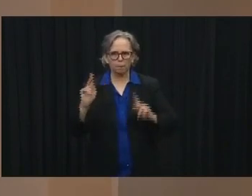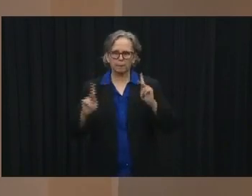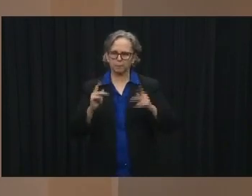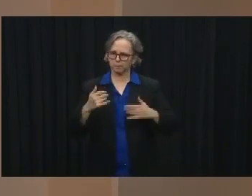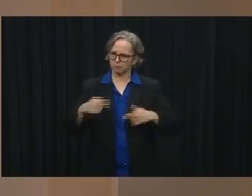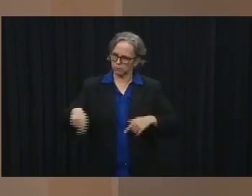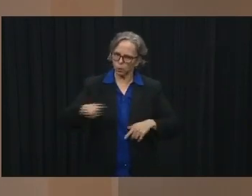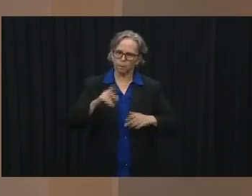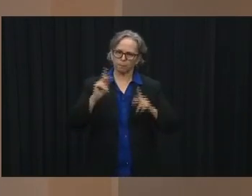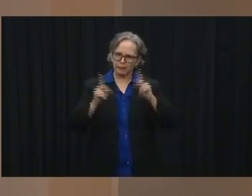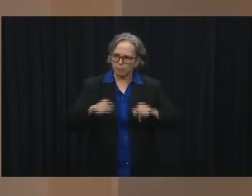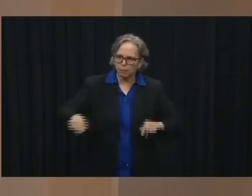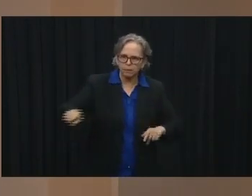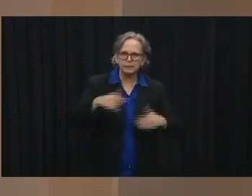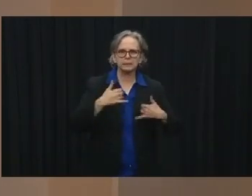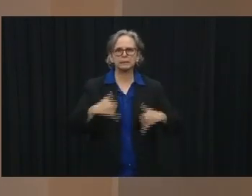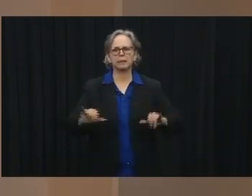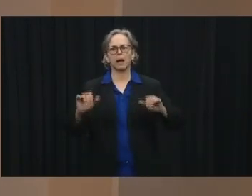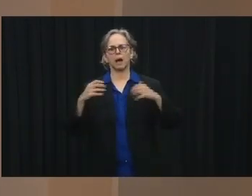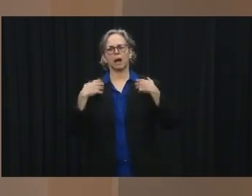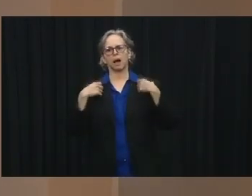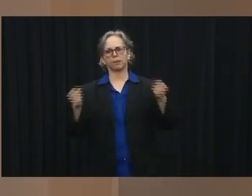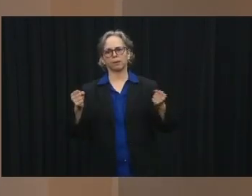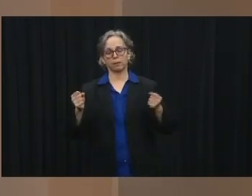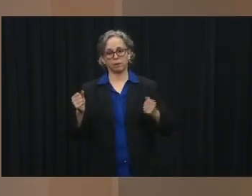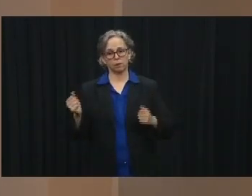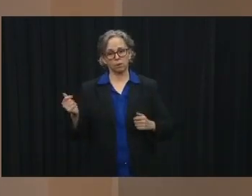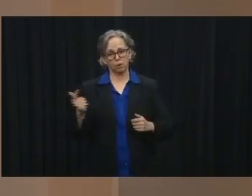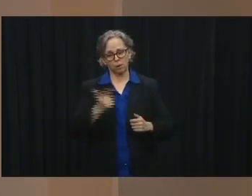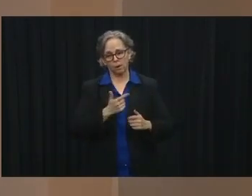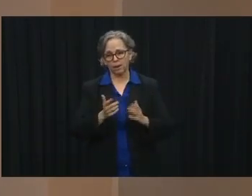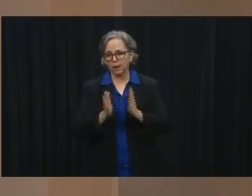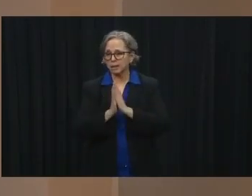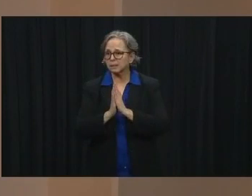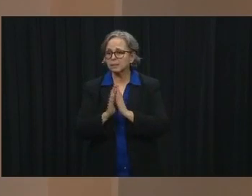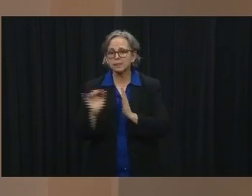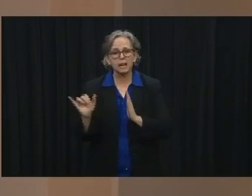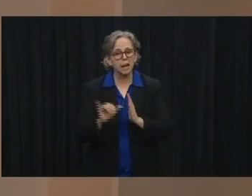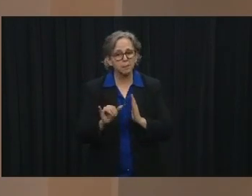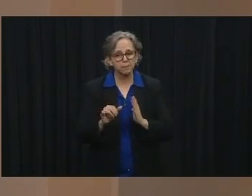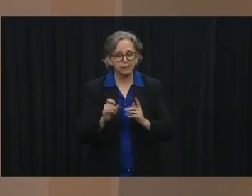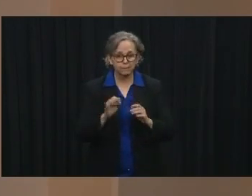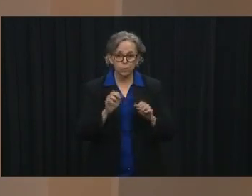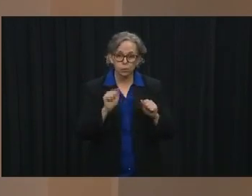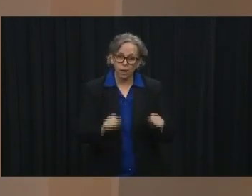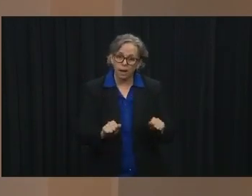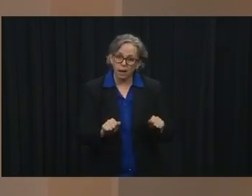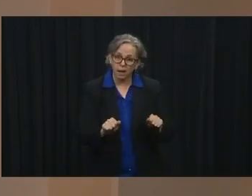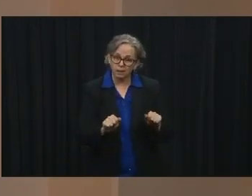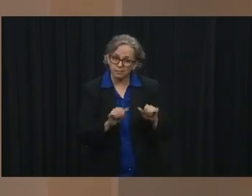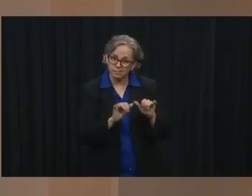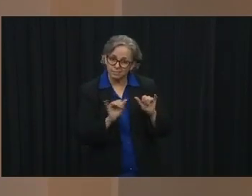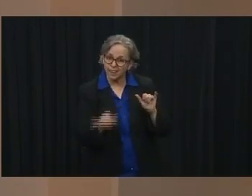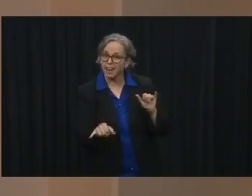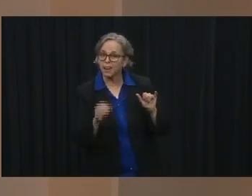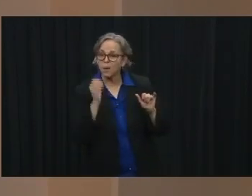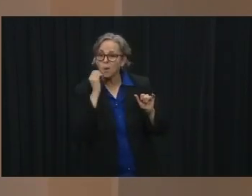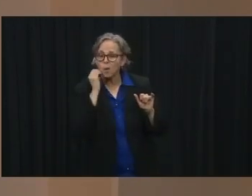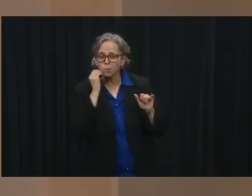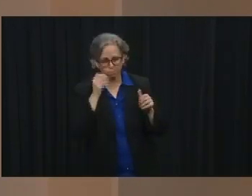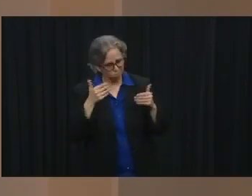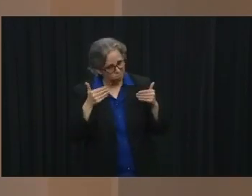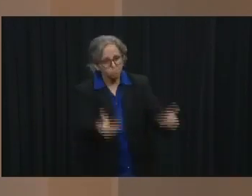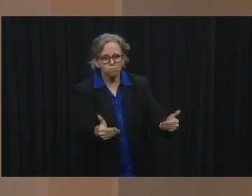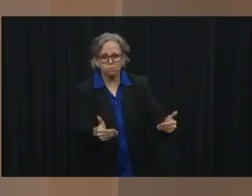they all have one thing that they're asking of all of us. Just stay home if you can. Practice social distancing.